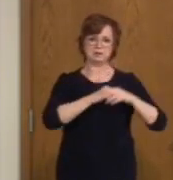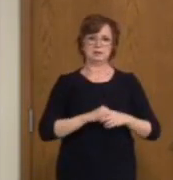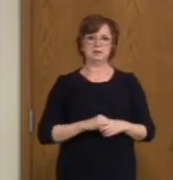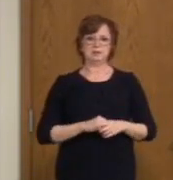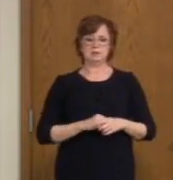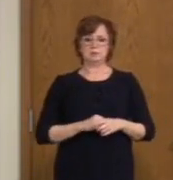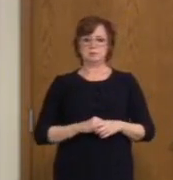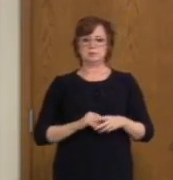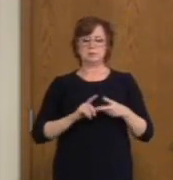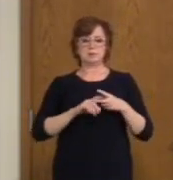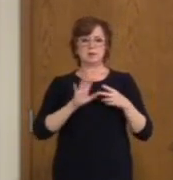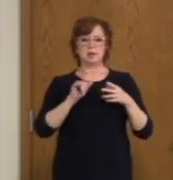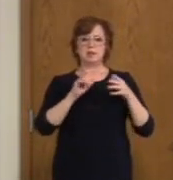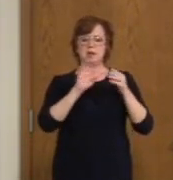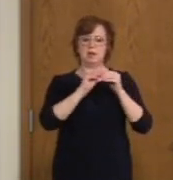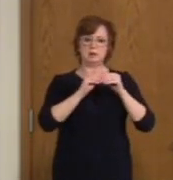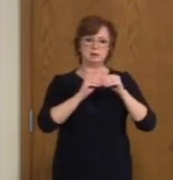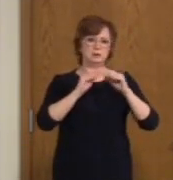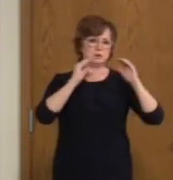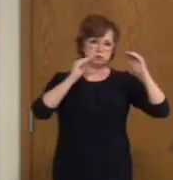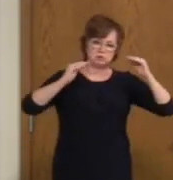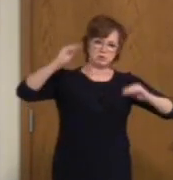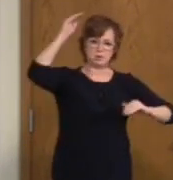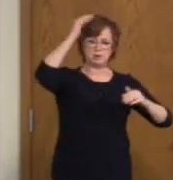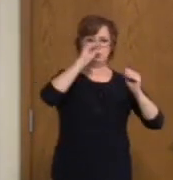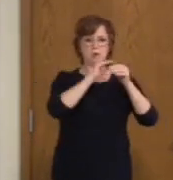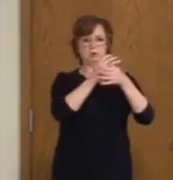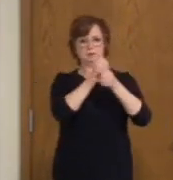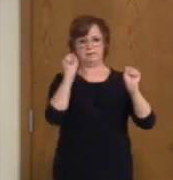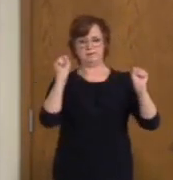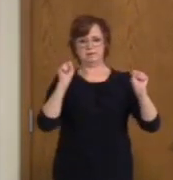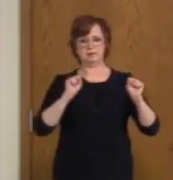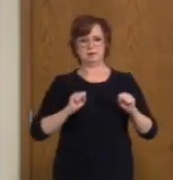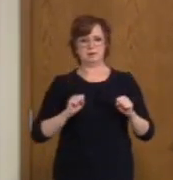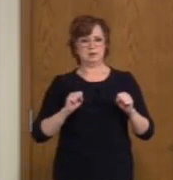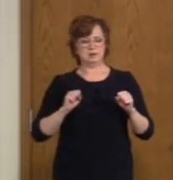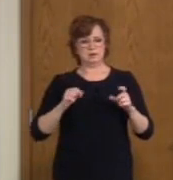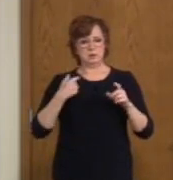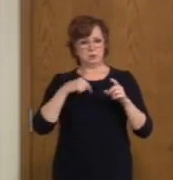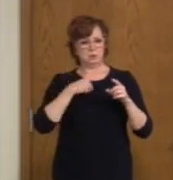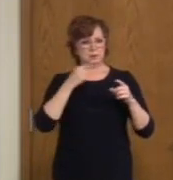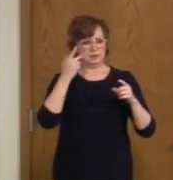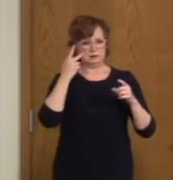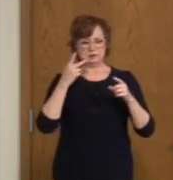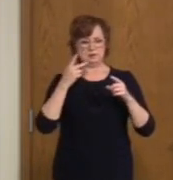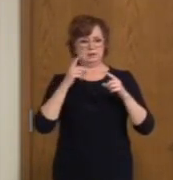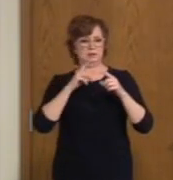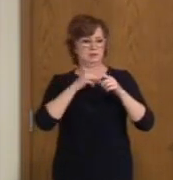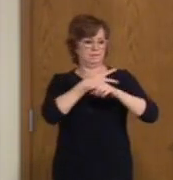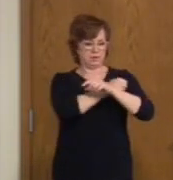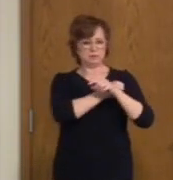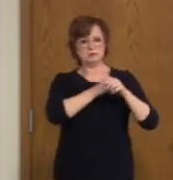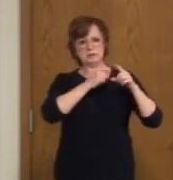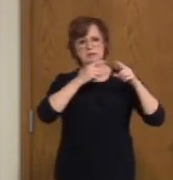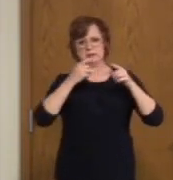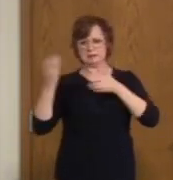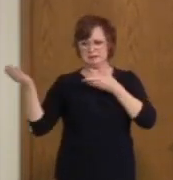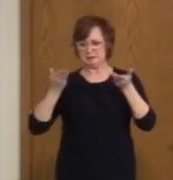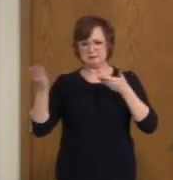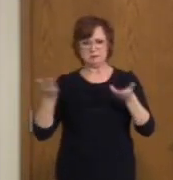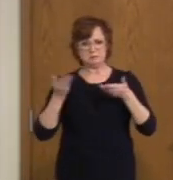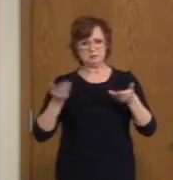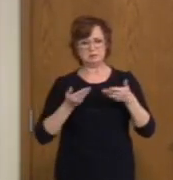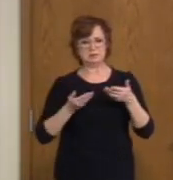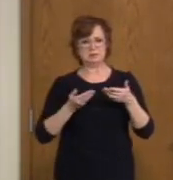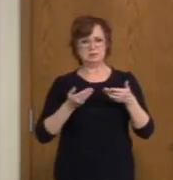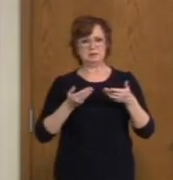We're in the final meters of this race of what is now the variants in the vaccines. We have substantial vaccines that are on their way.